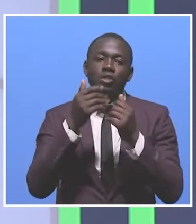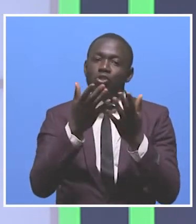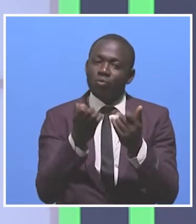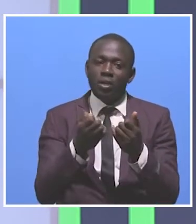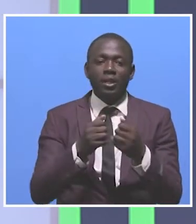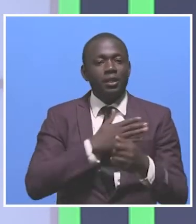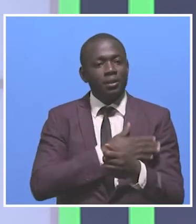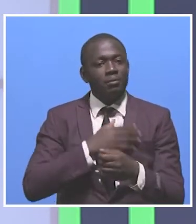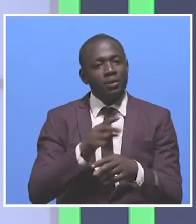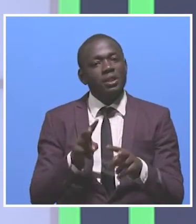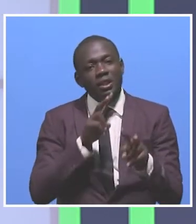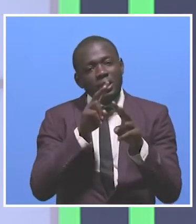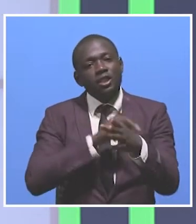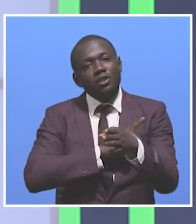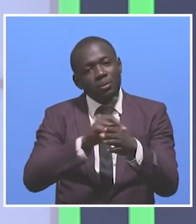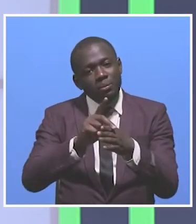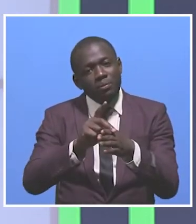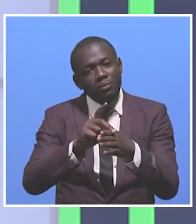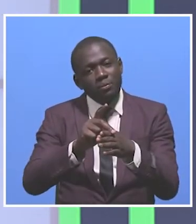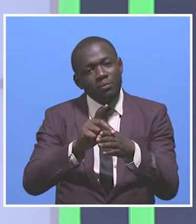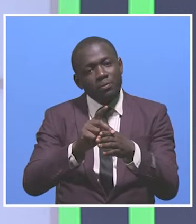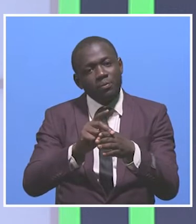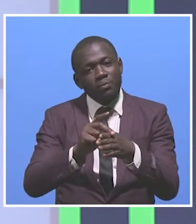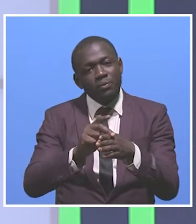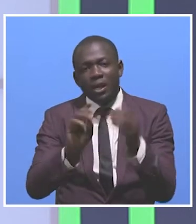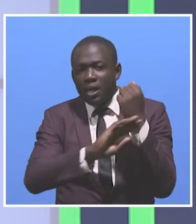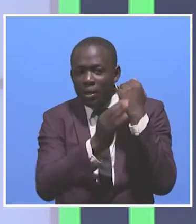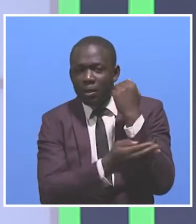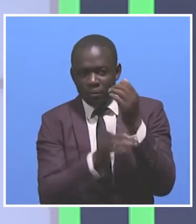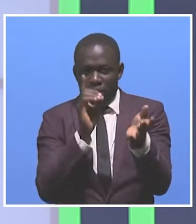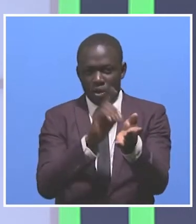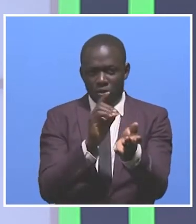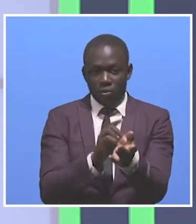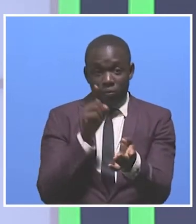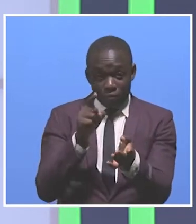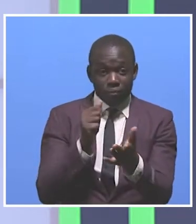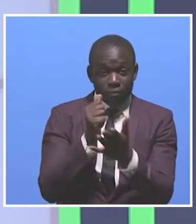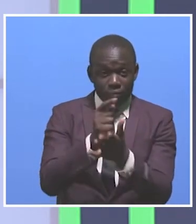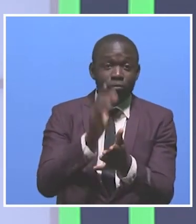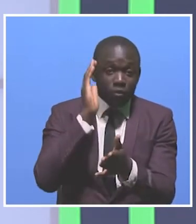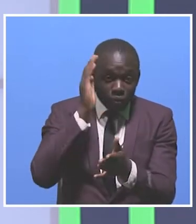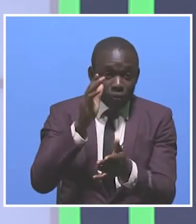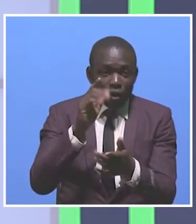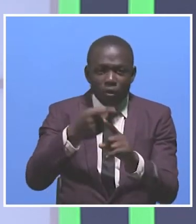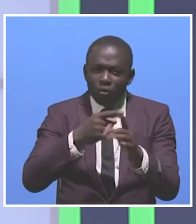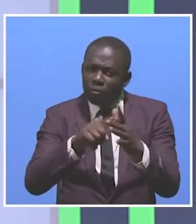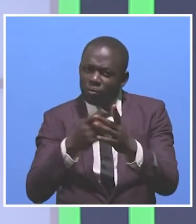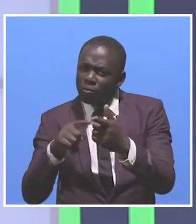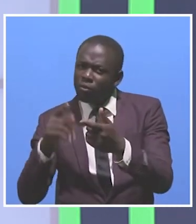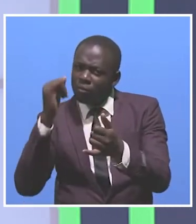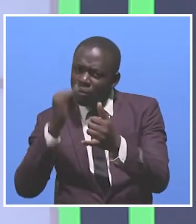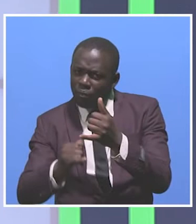a specialist, an obstetrician, and walk the journey through together, and hoping that you can